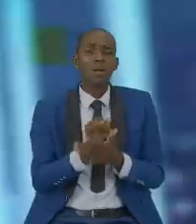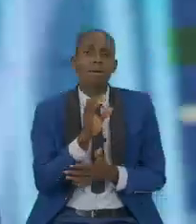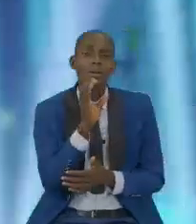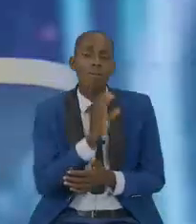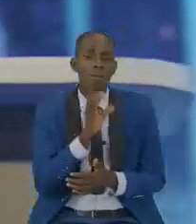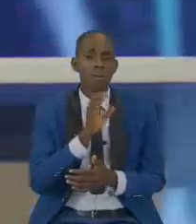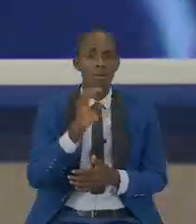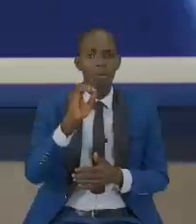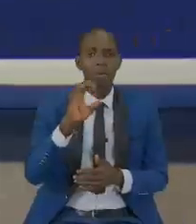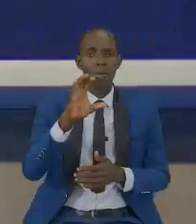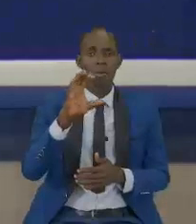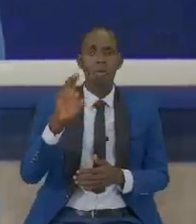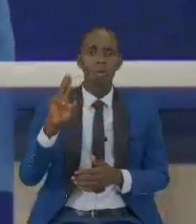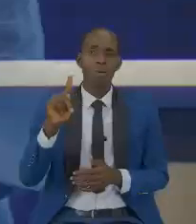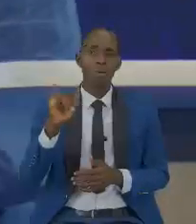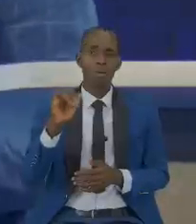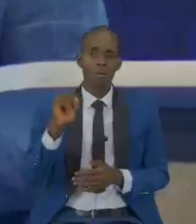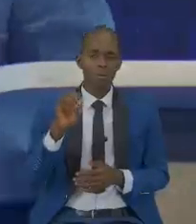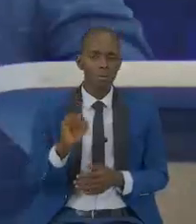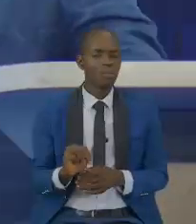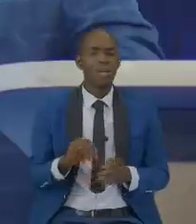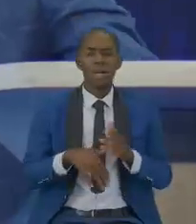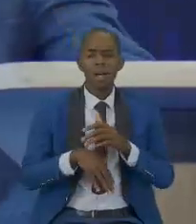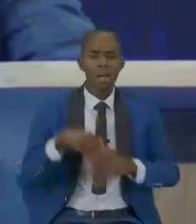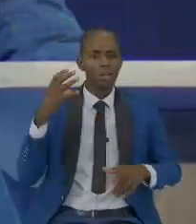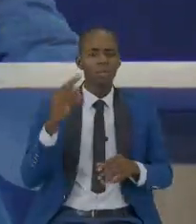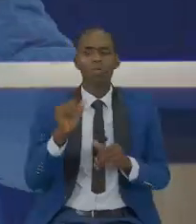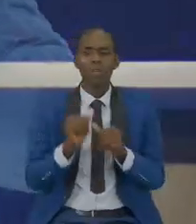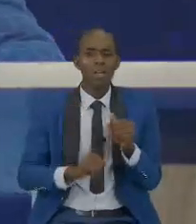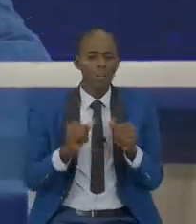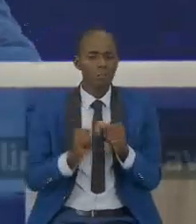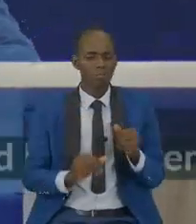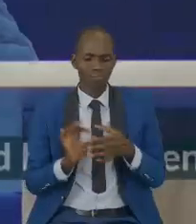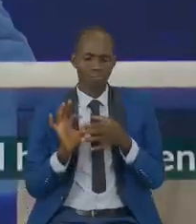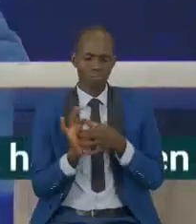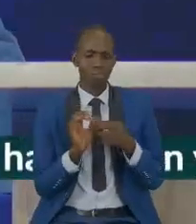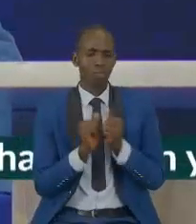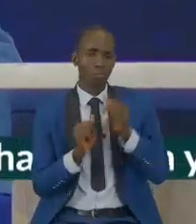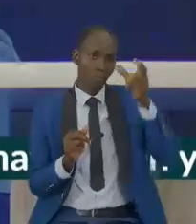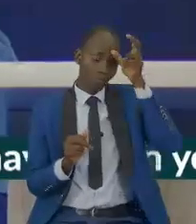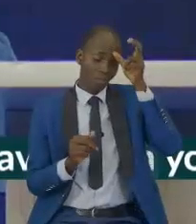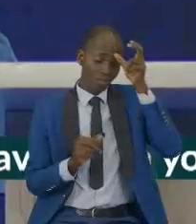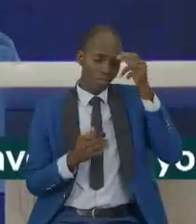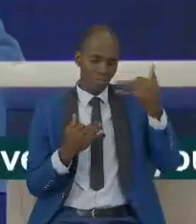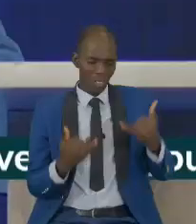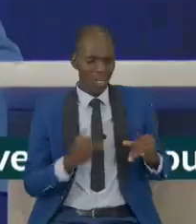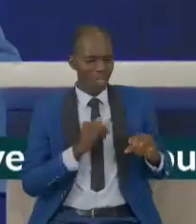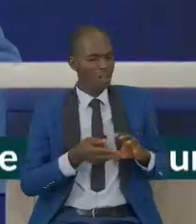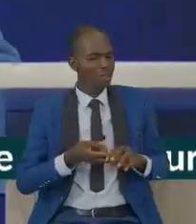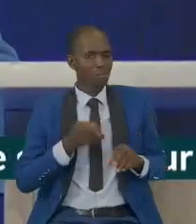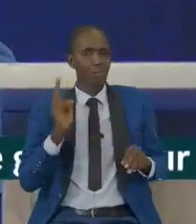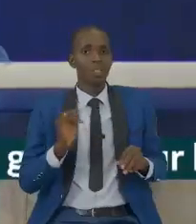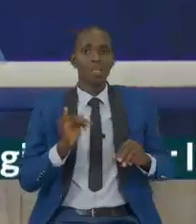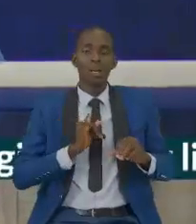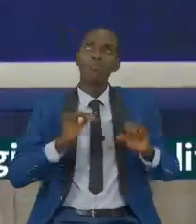any connection with Satan. Lord, today I offer myself and I